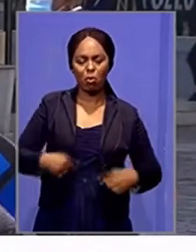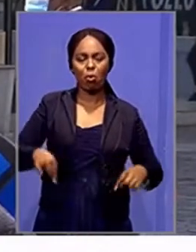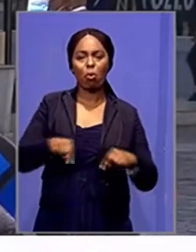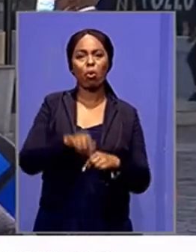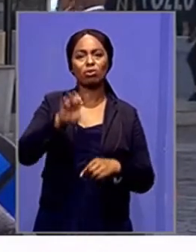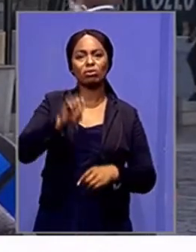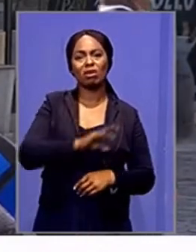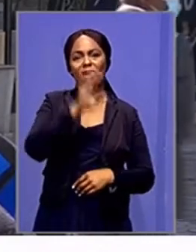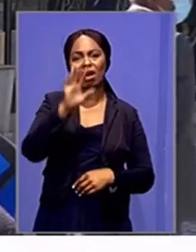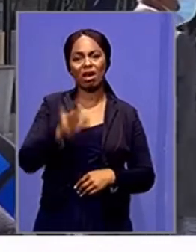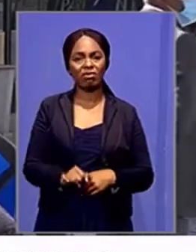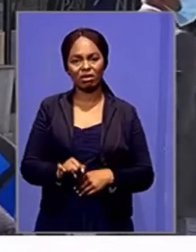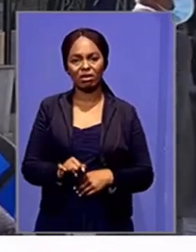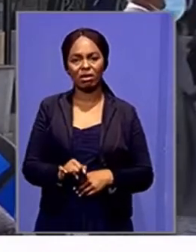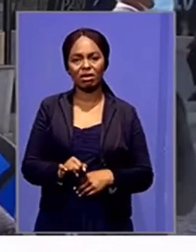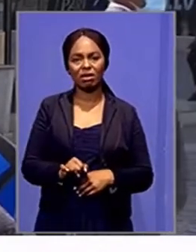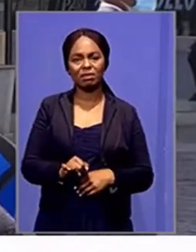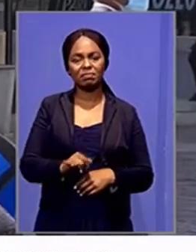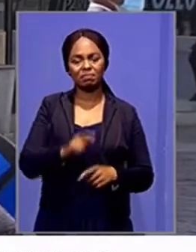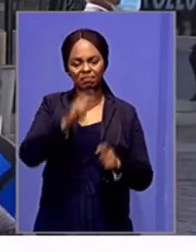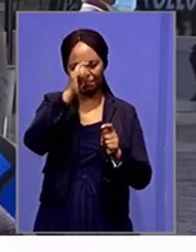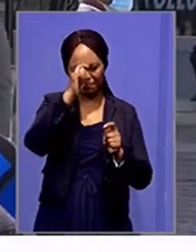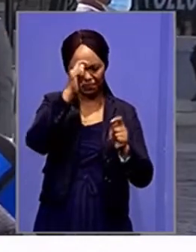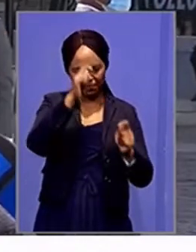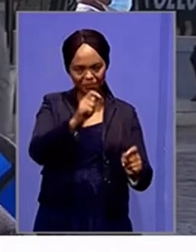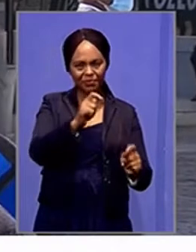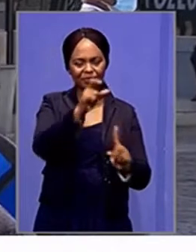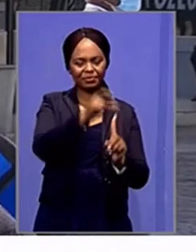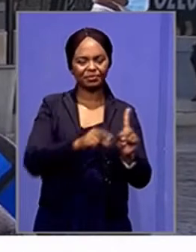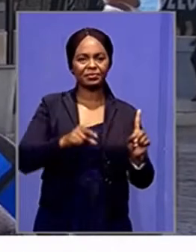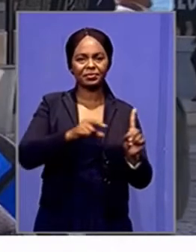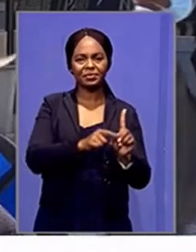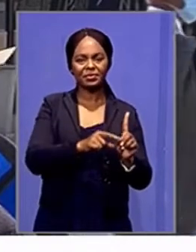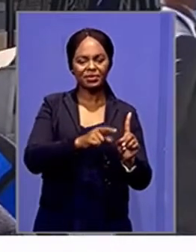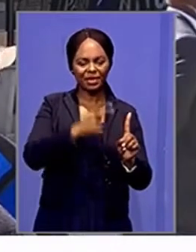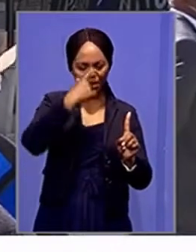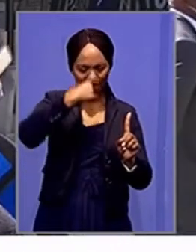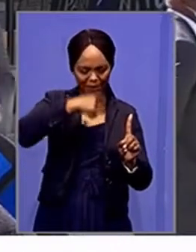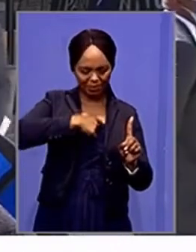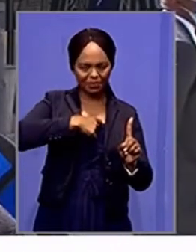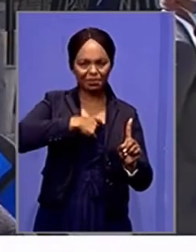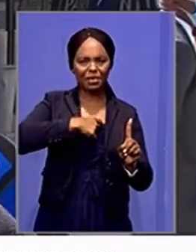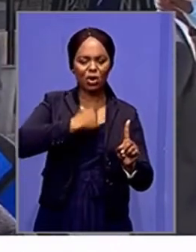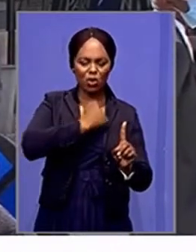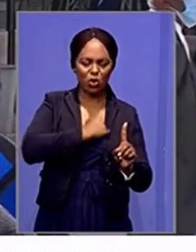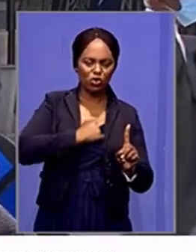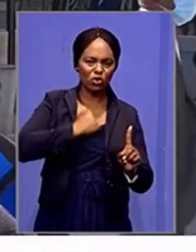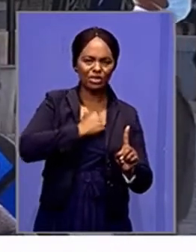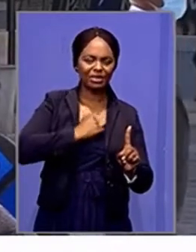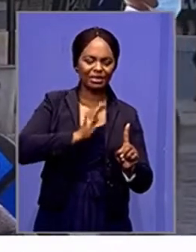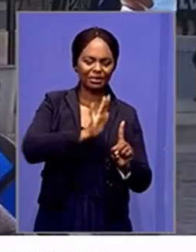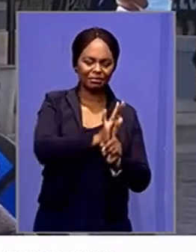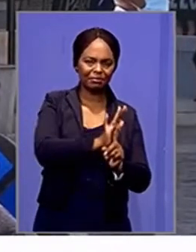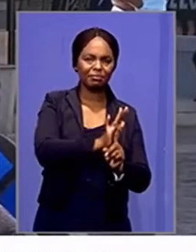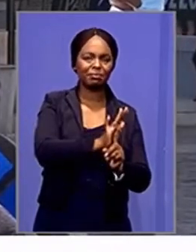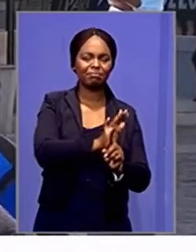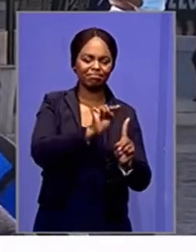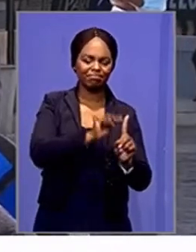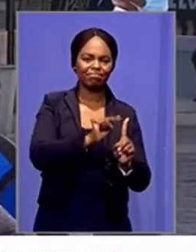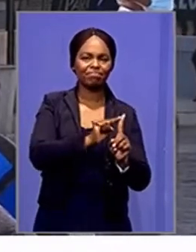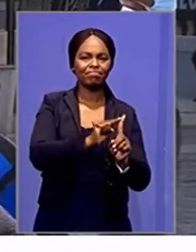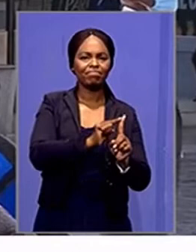Africans to pay our condolences and to allow him to go